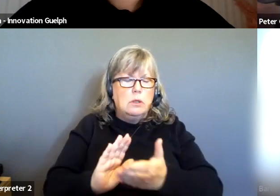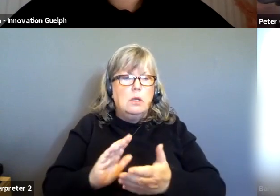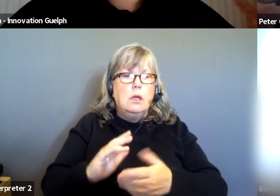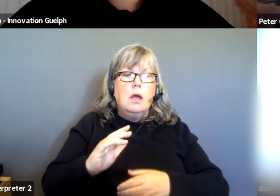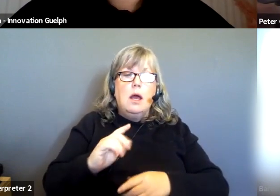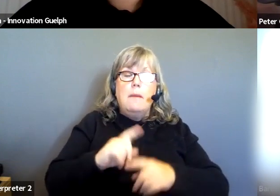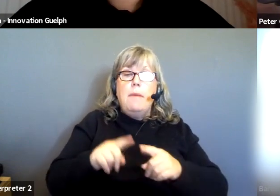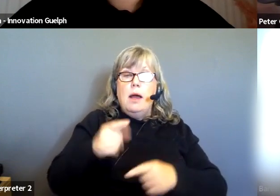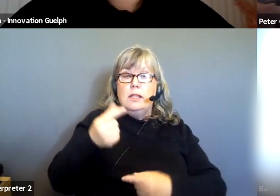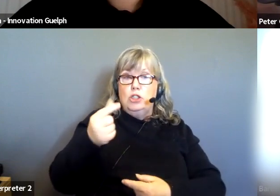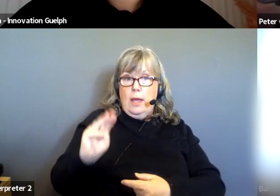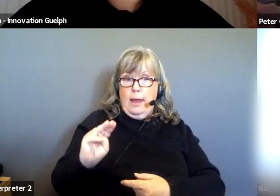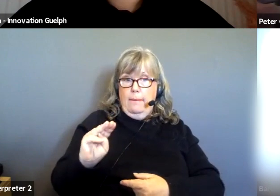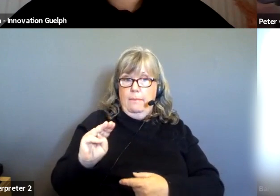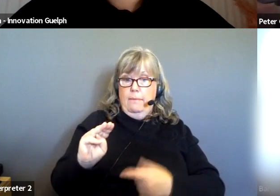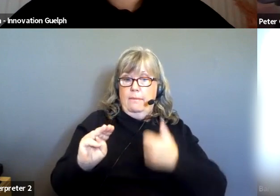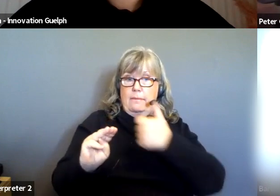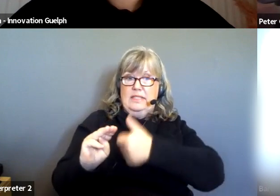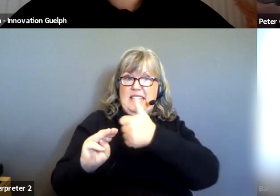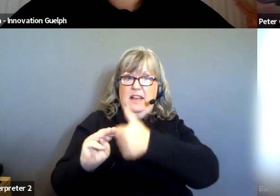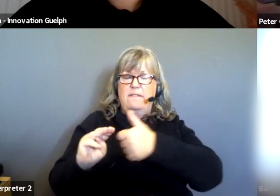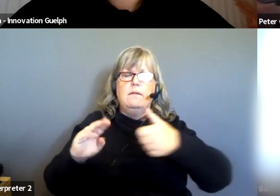point willing to